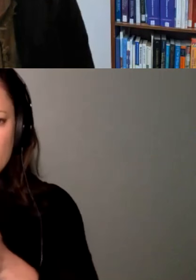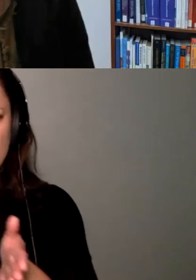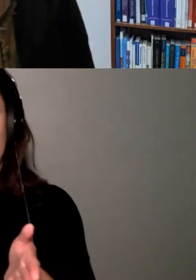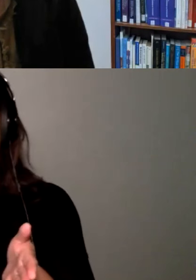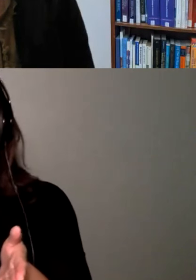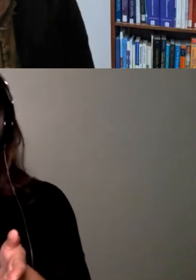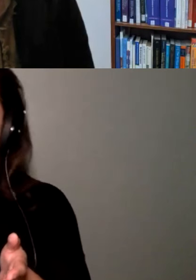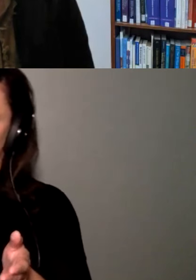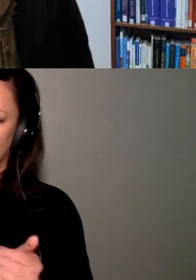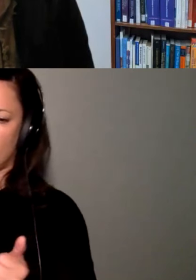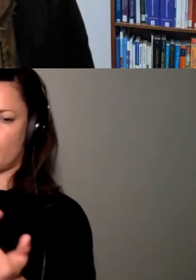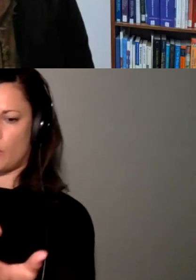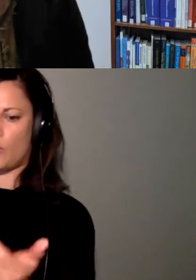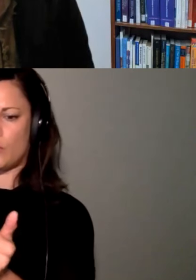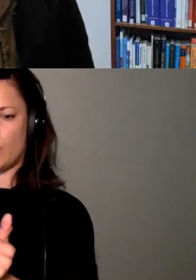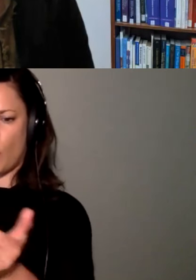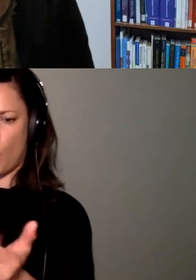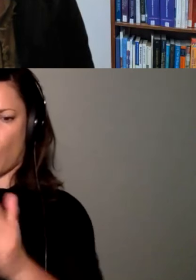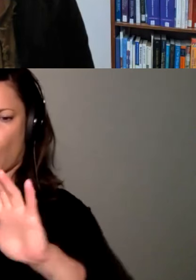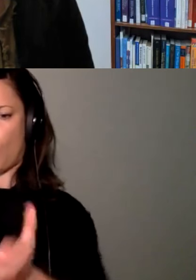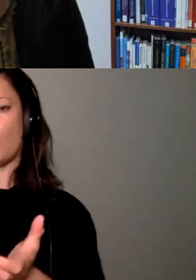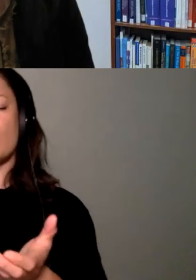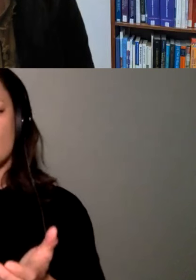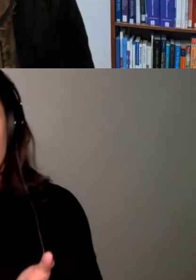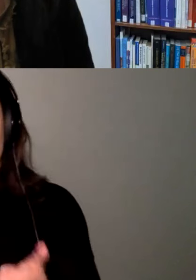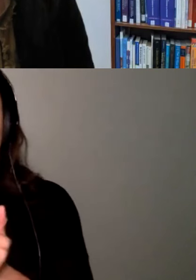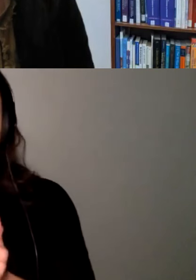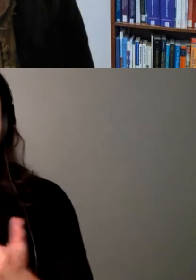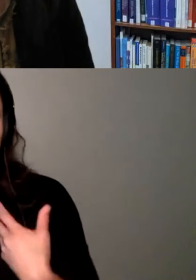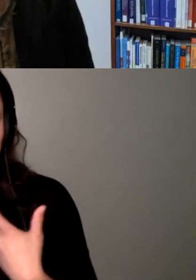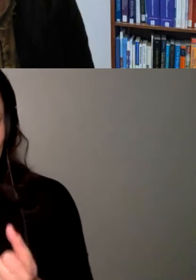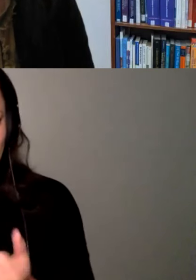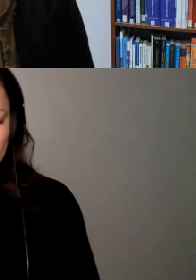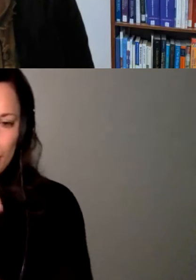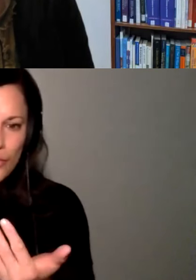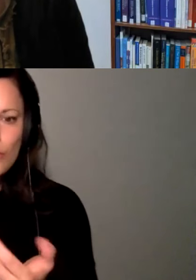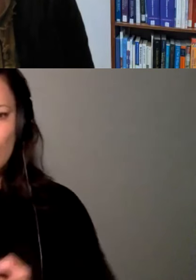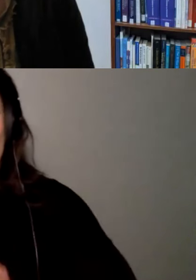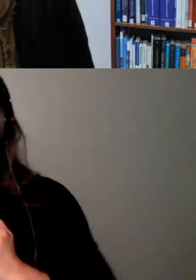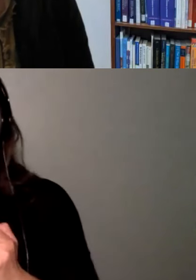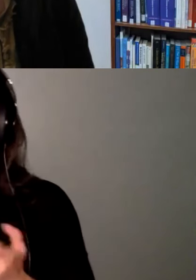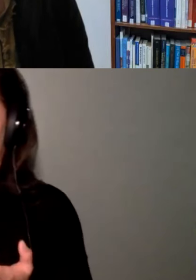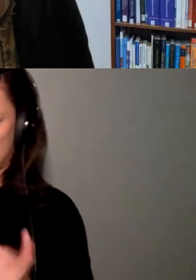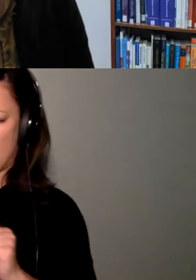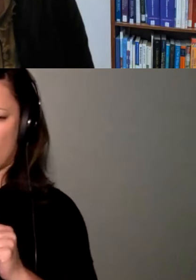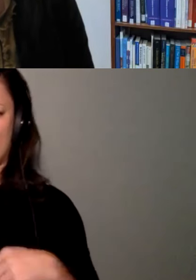approach that promotes healthy social, emotional, and cognitive development by improving caregiver understanding and access to